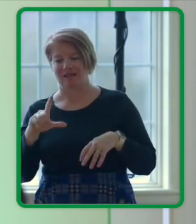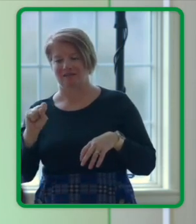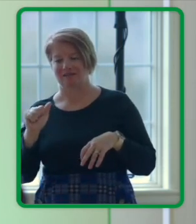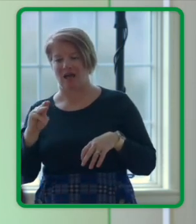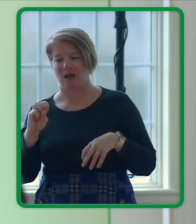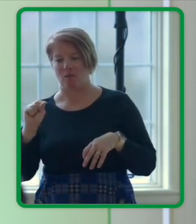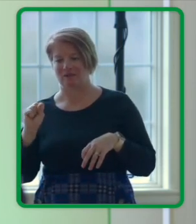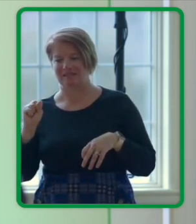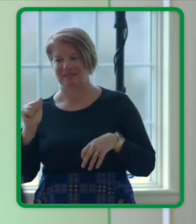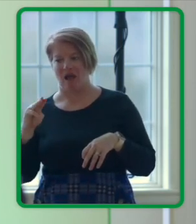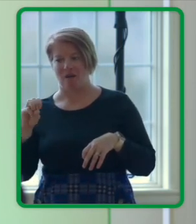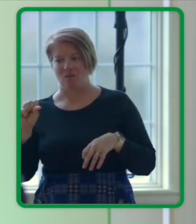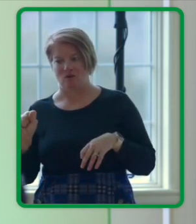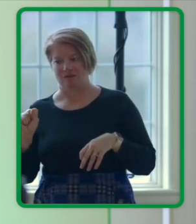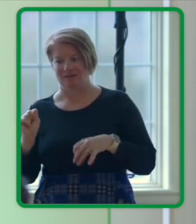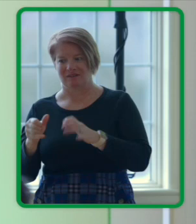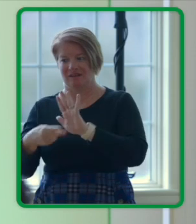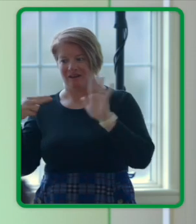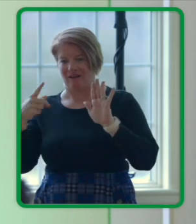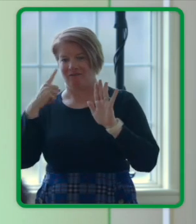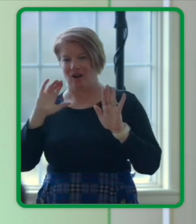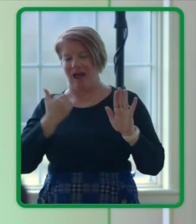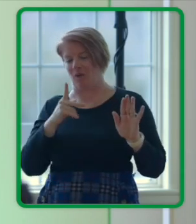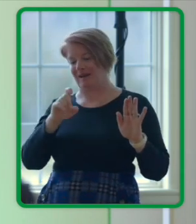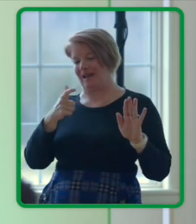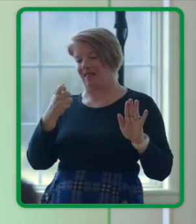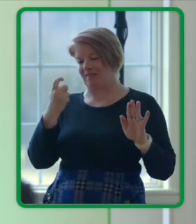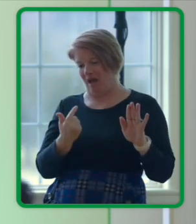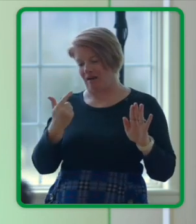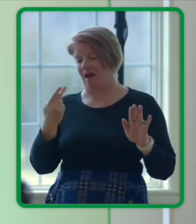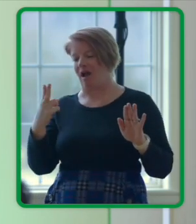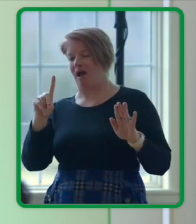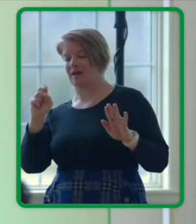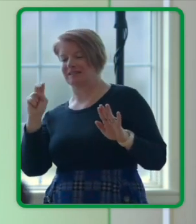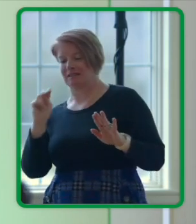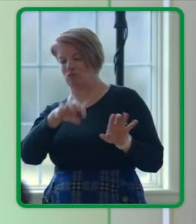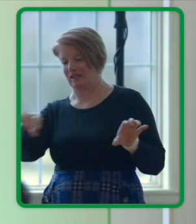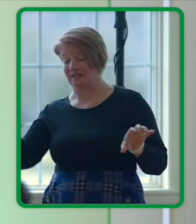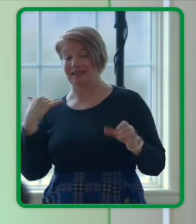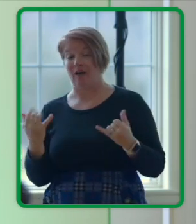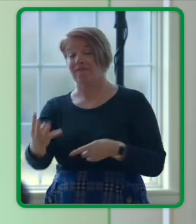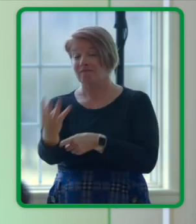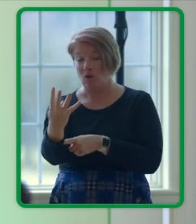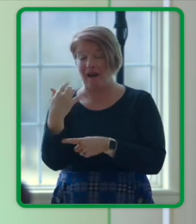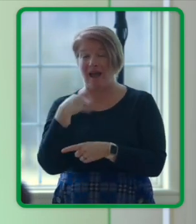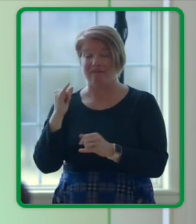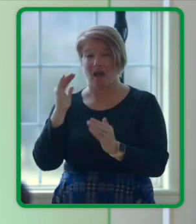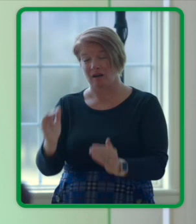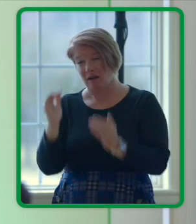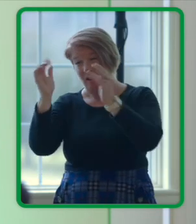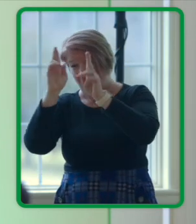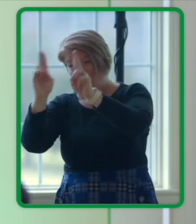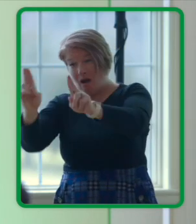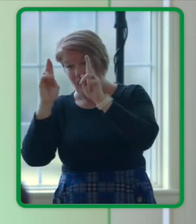Kellogg and Greenport Hudson branches. We now have 4 branches that have this prestigious designation, which reflects the passion and dedication